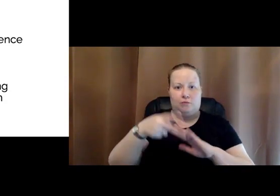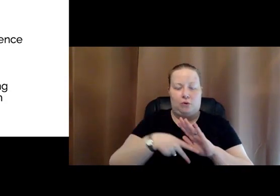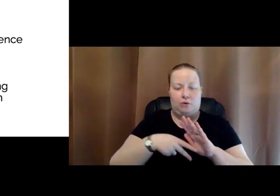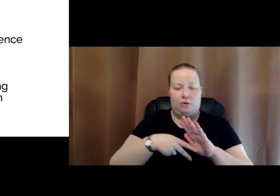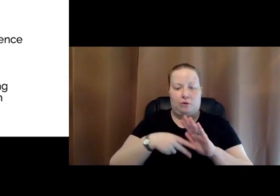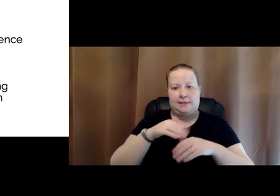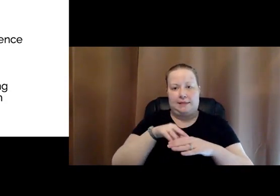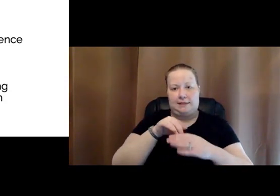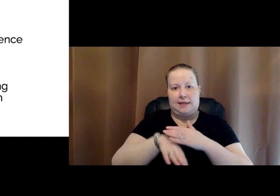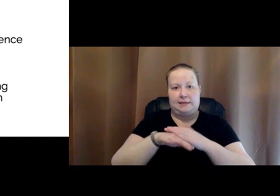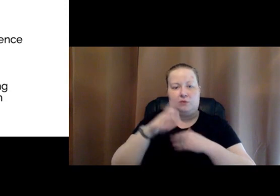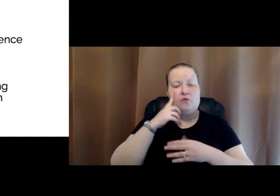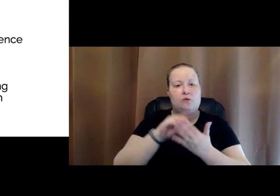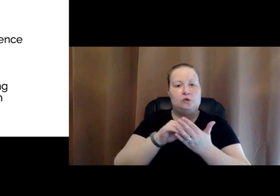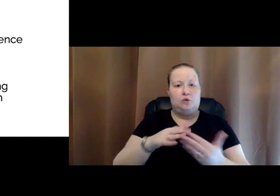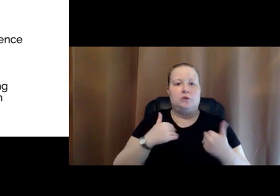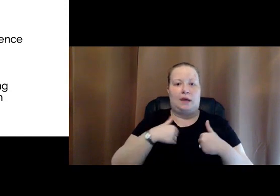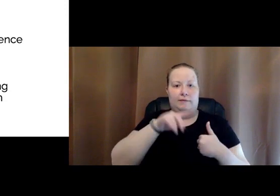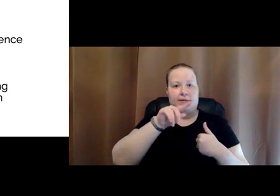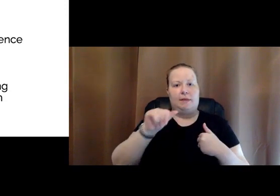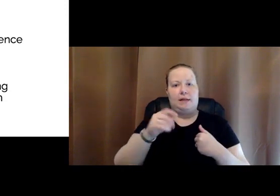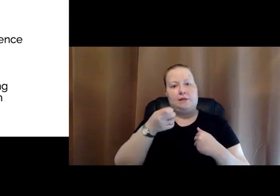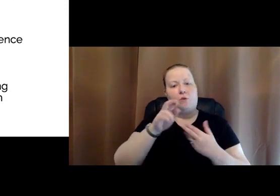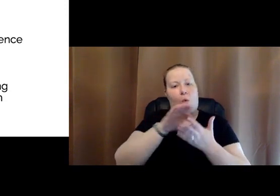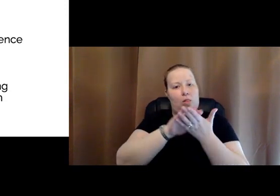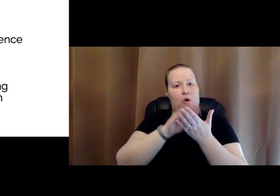with disabilities and learning differences.